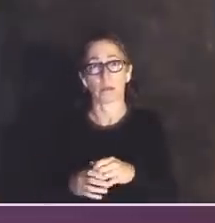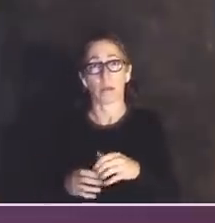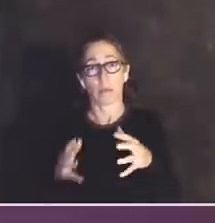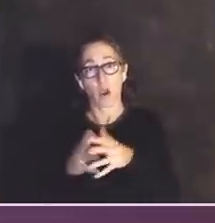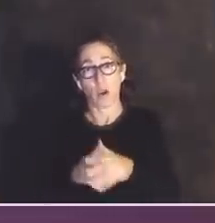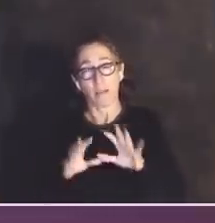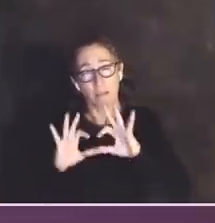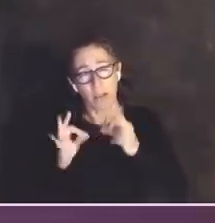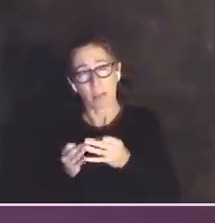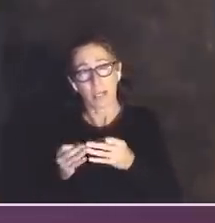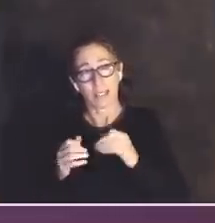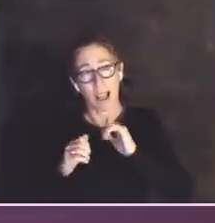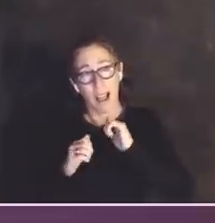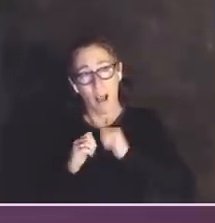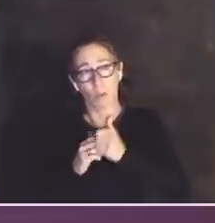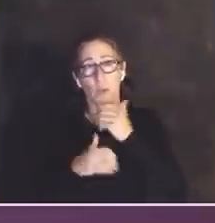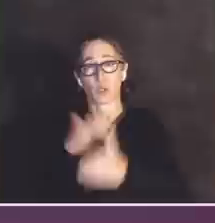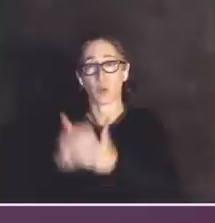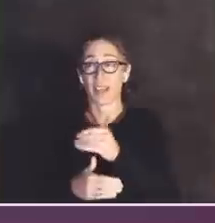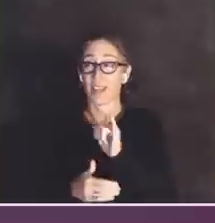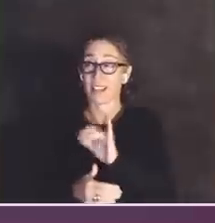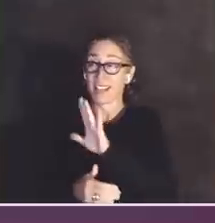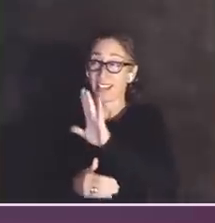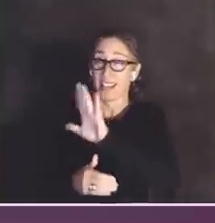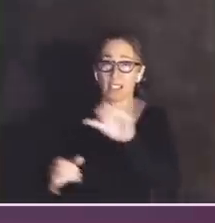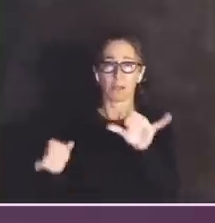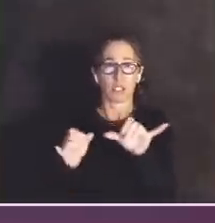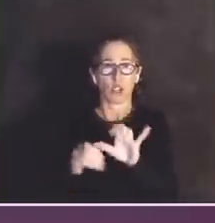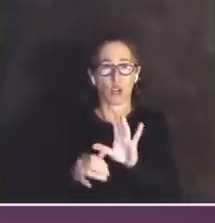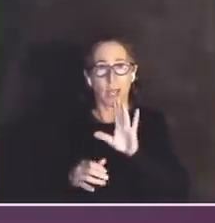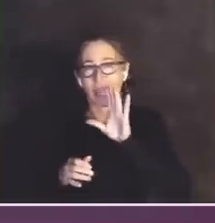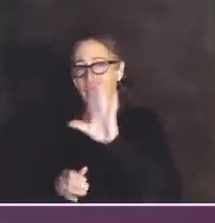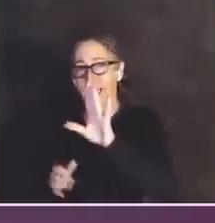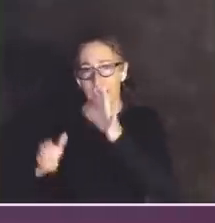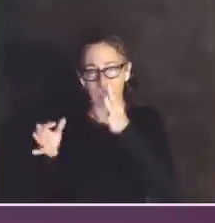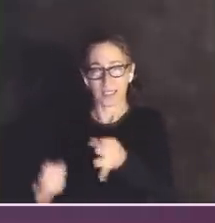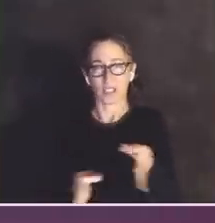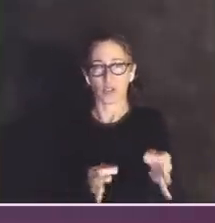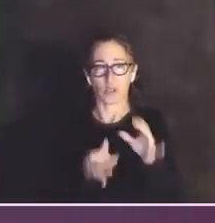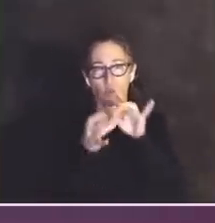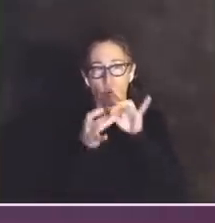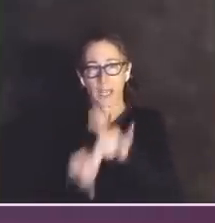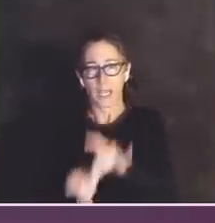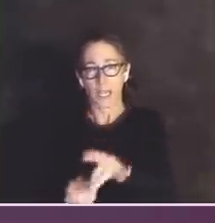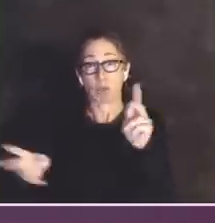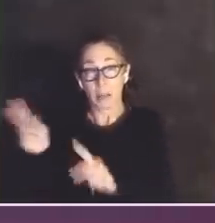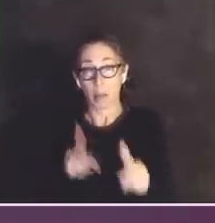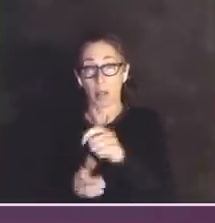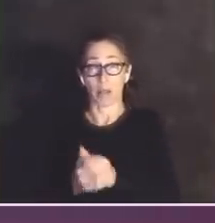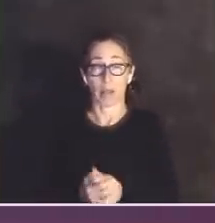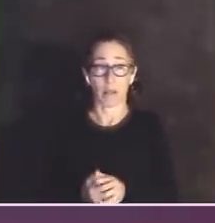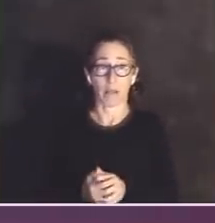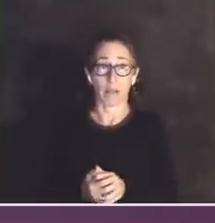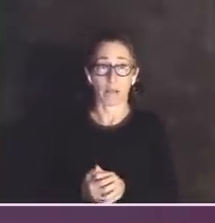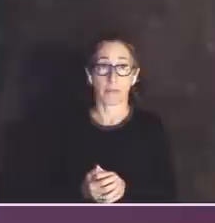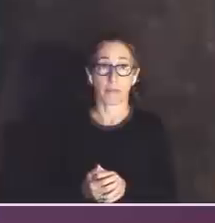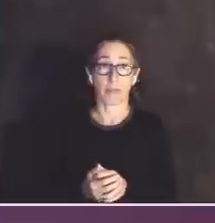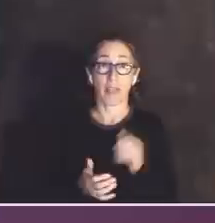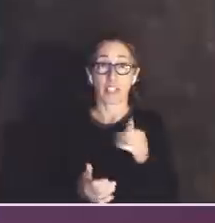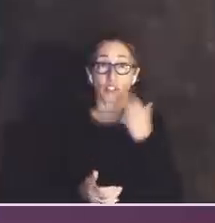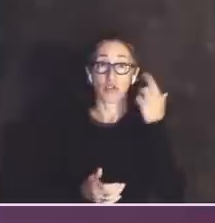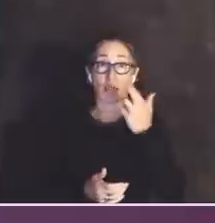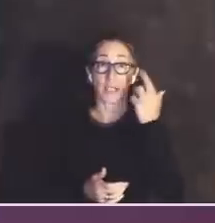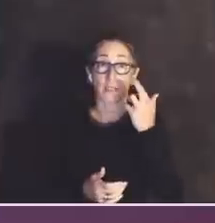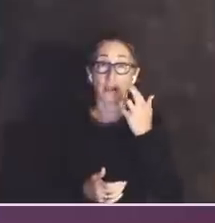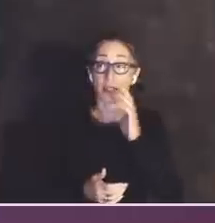how Joe Biden measures the success of the economy, which is why, as a first order